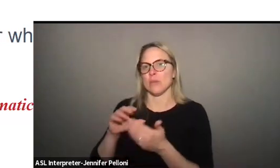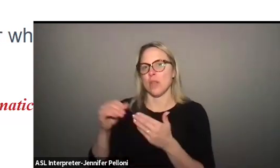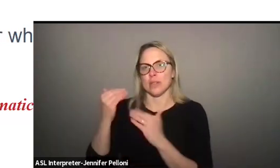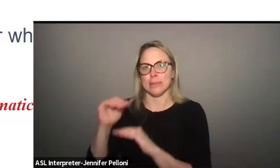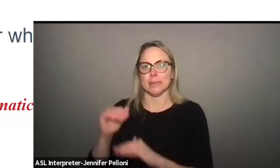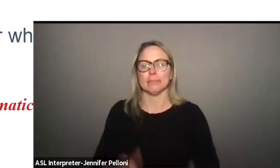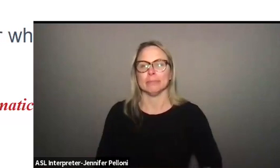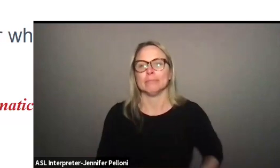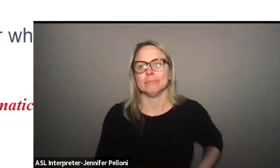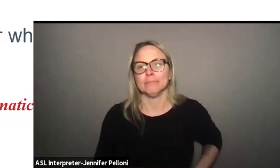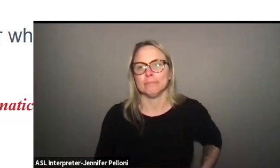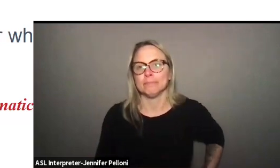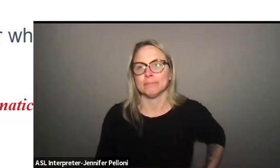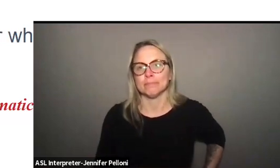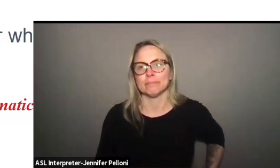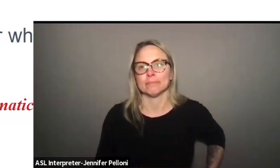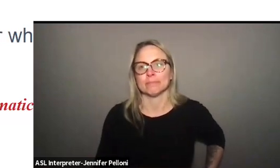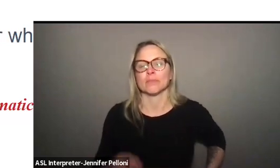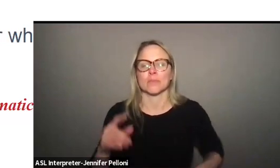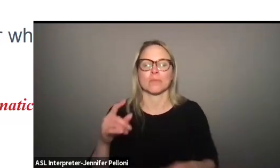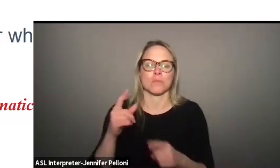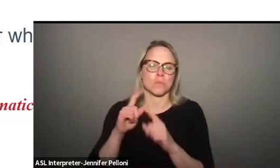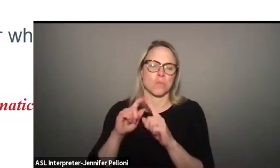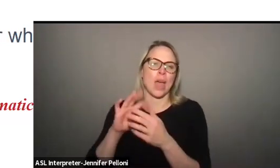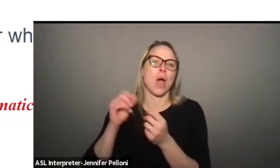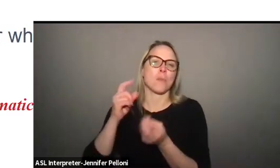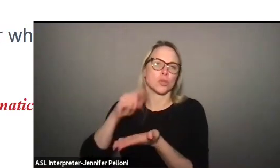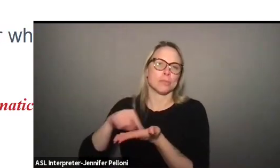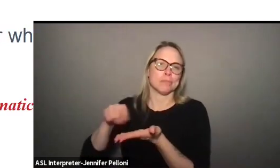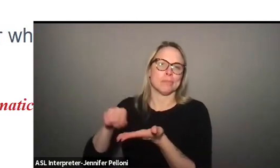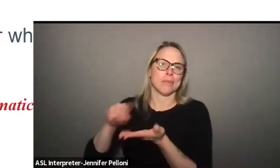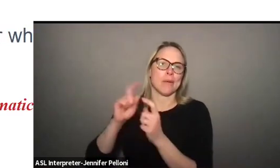limit regarding accepting contributions.